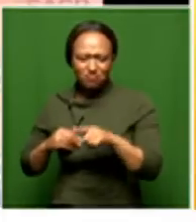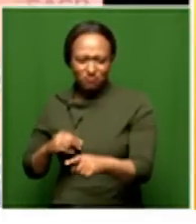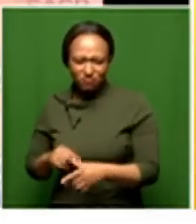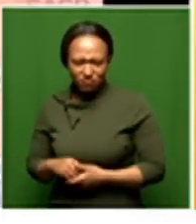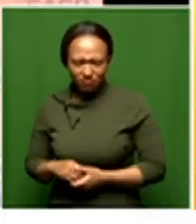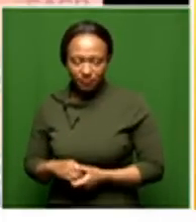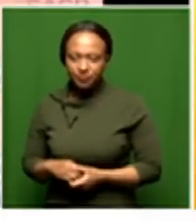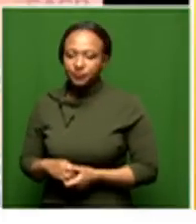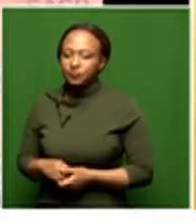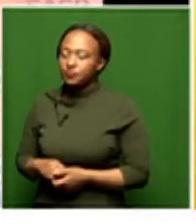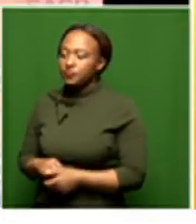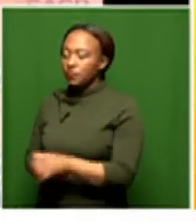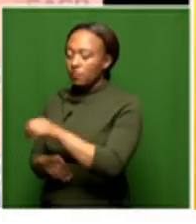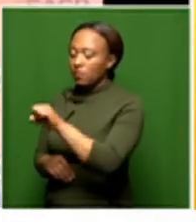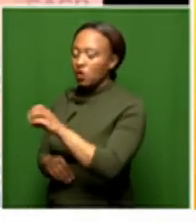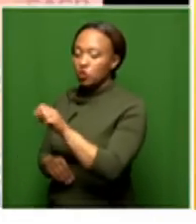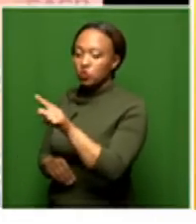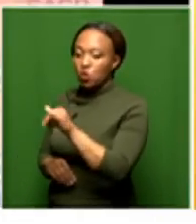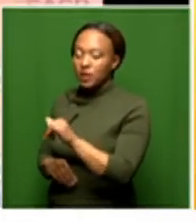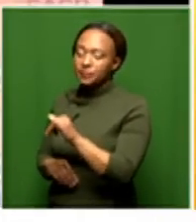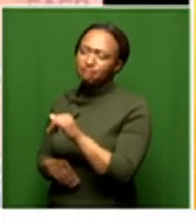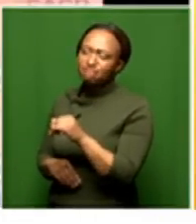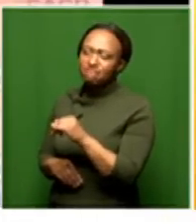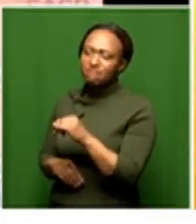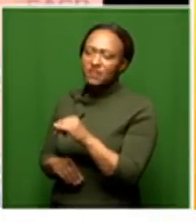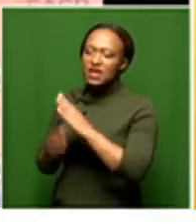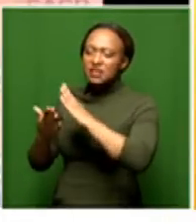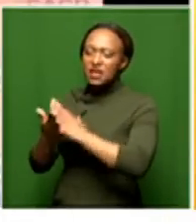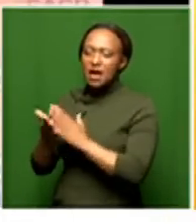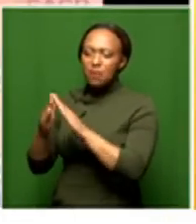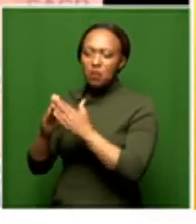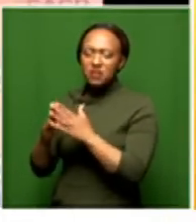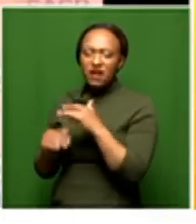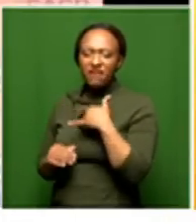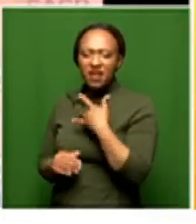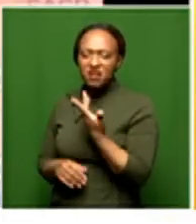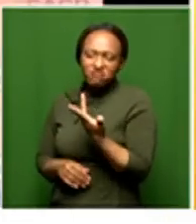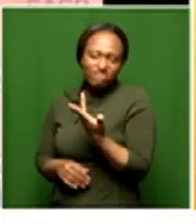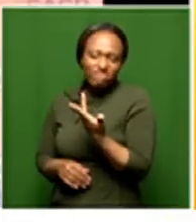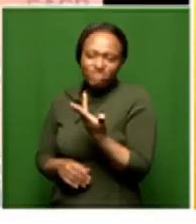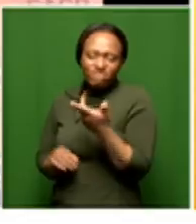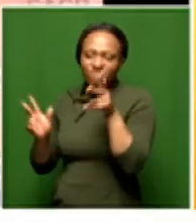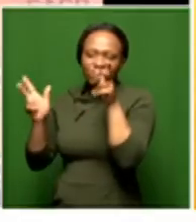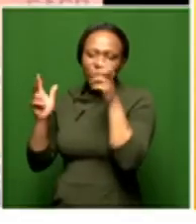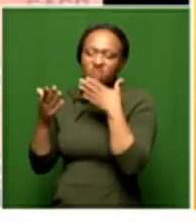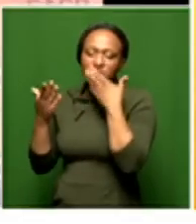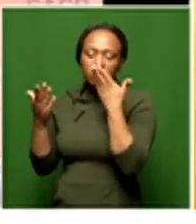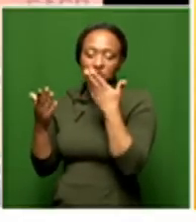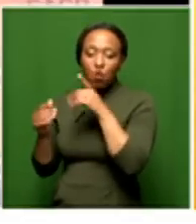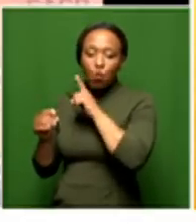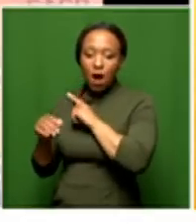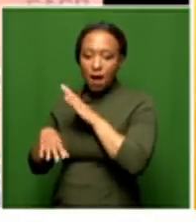that some communities are feeling they're just not heard. And the more they destroy and the bigger the